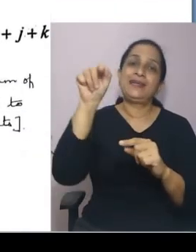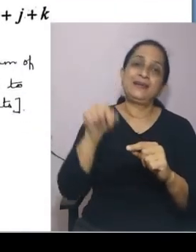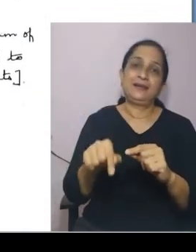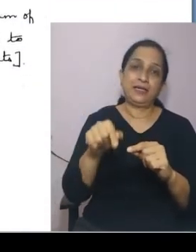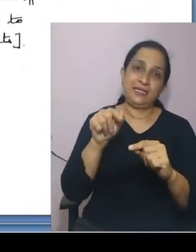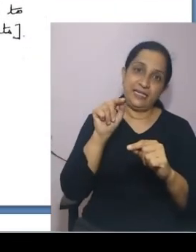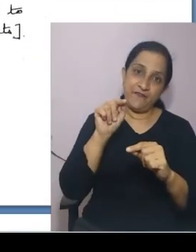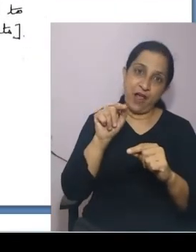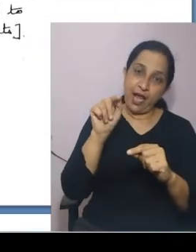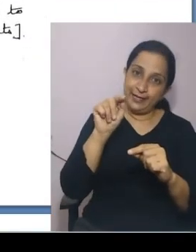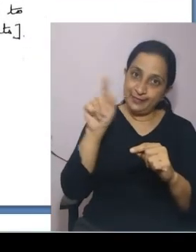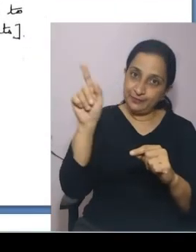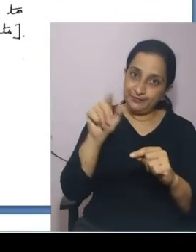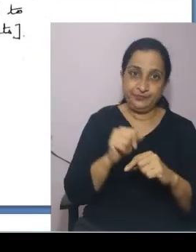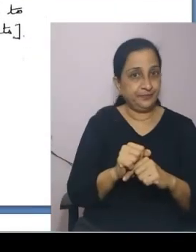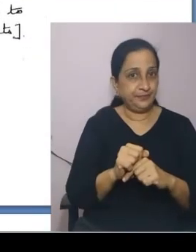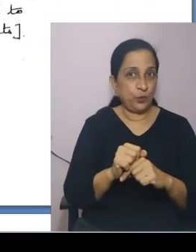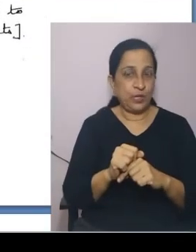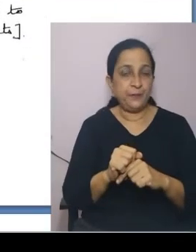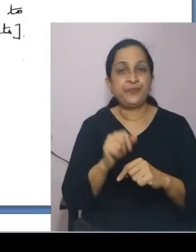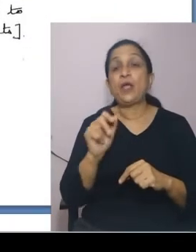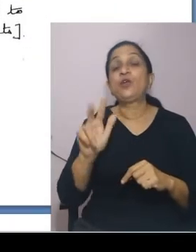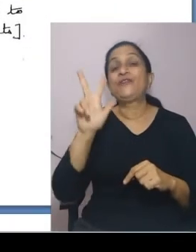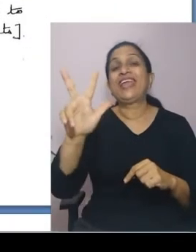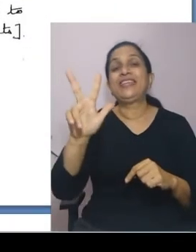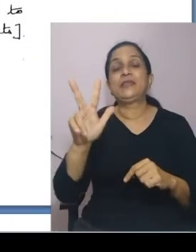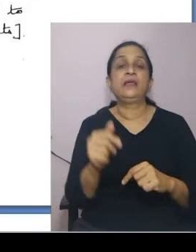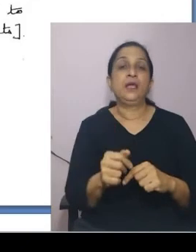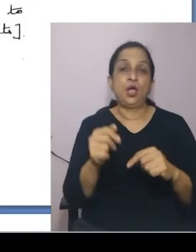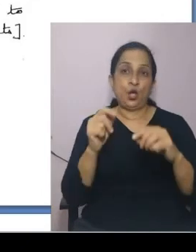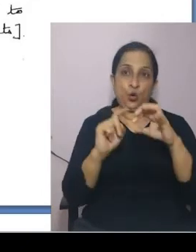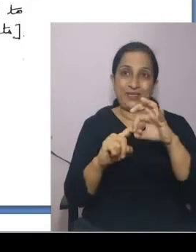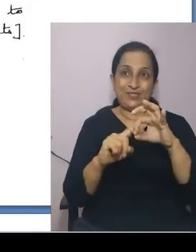Let us move on to the eighth problem.